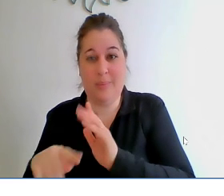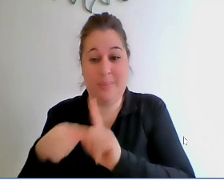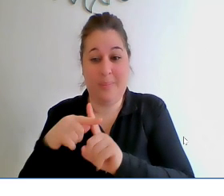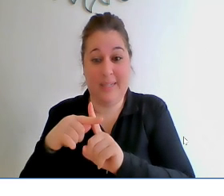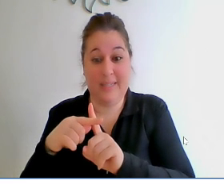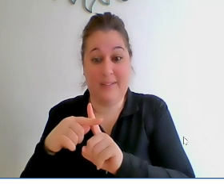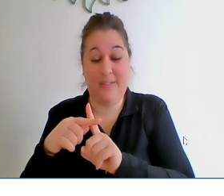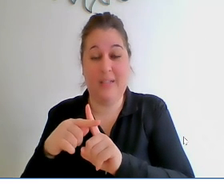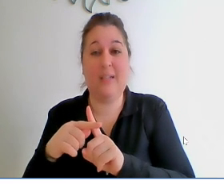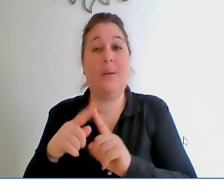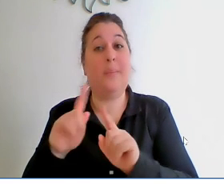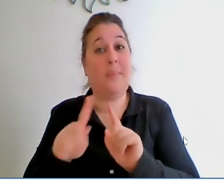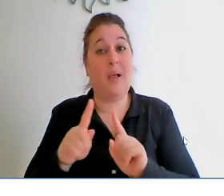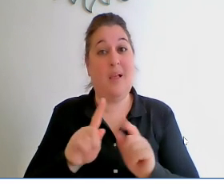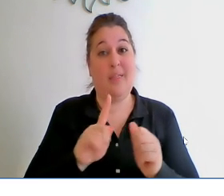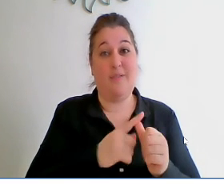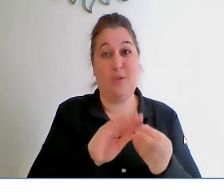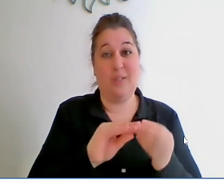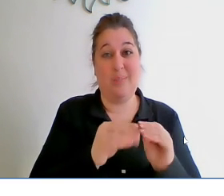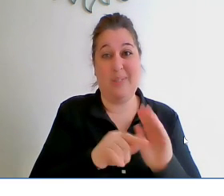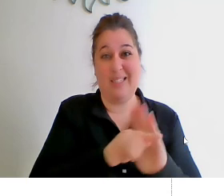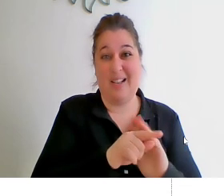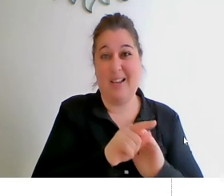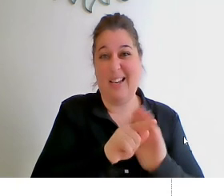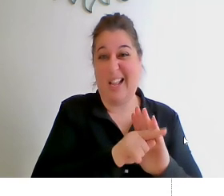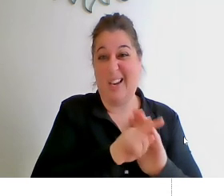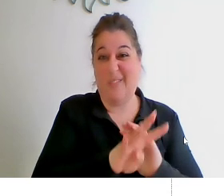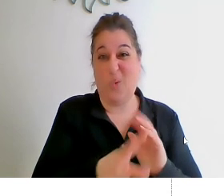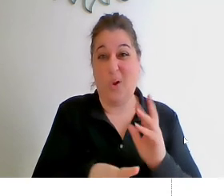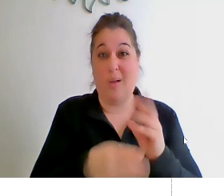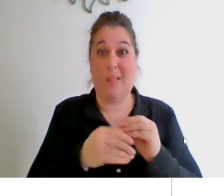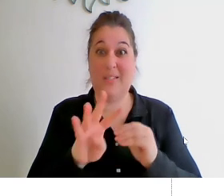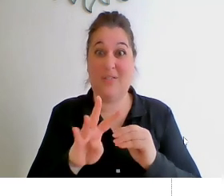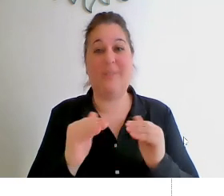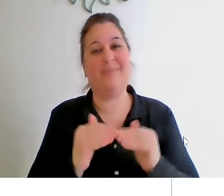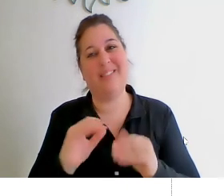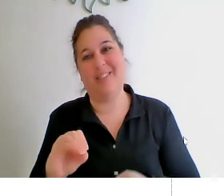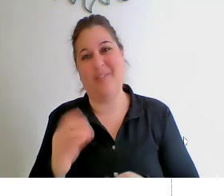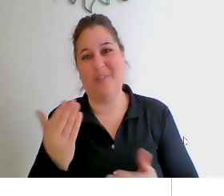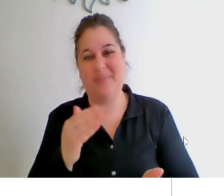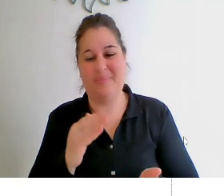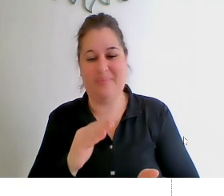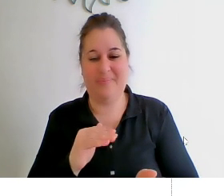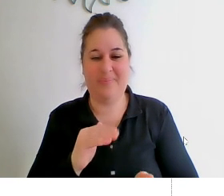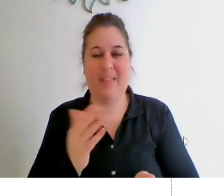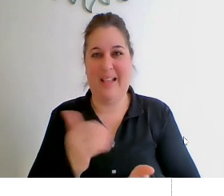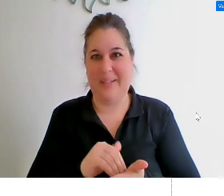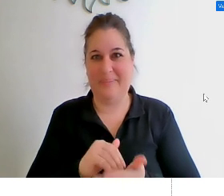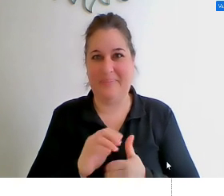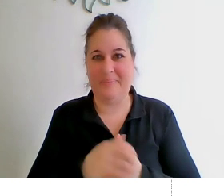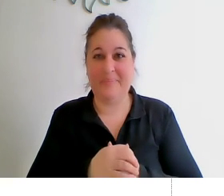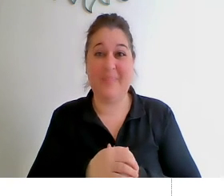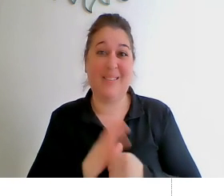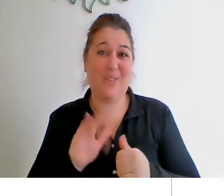are opposites. Okay. All right, and that's the end of the lesson. Hopefully you